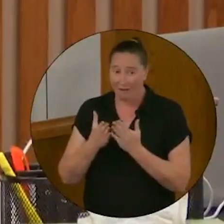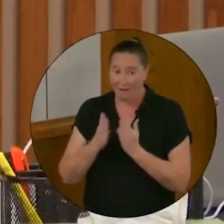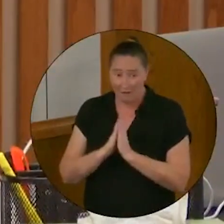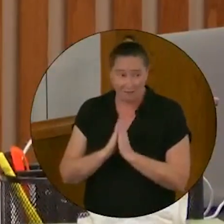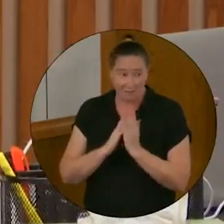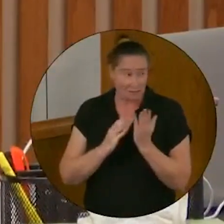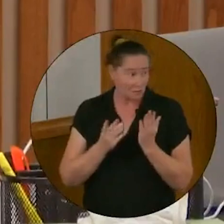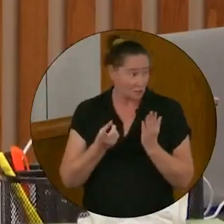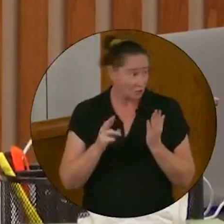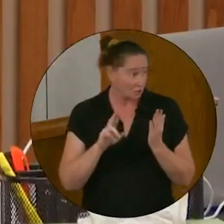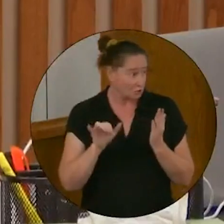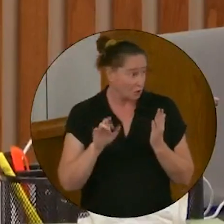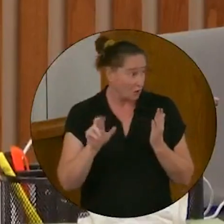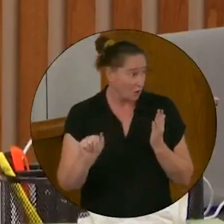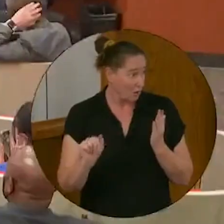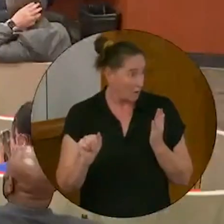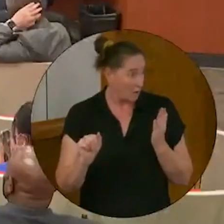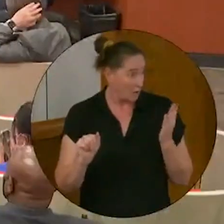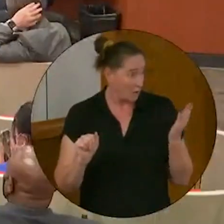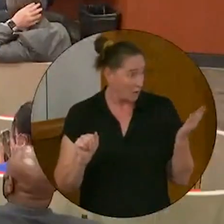Jara. Thank you so much. Dr. Jara?